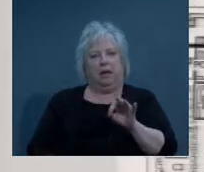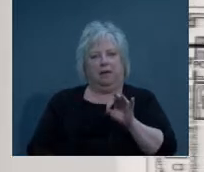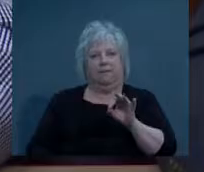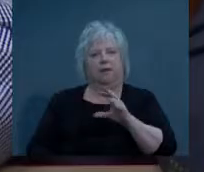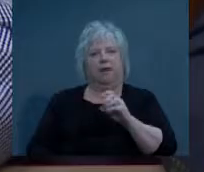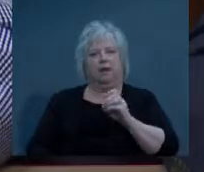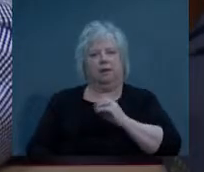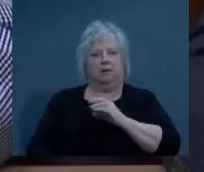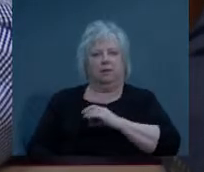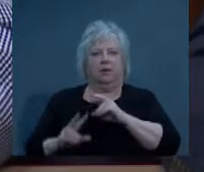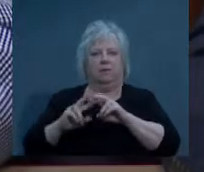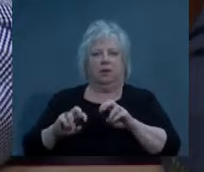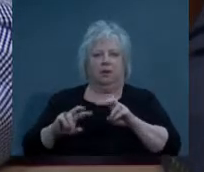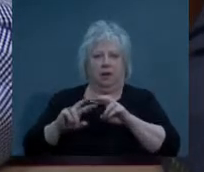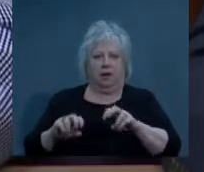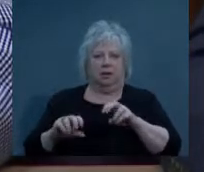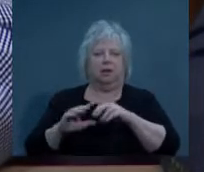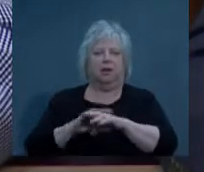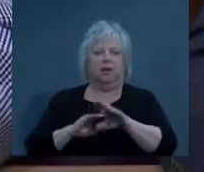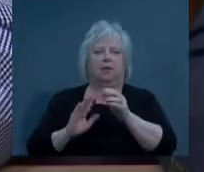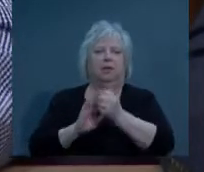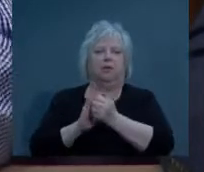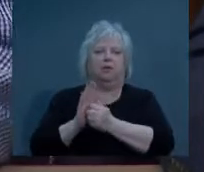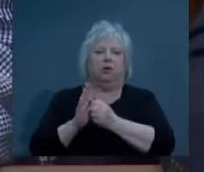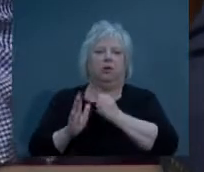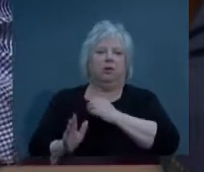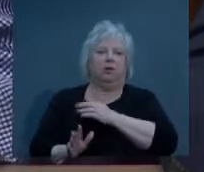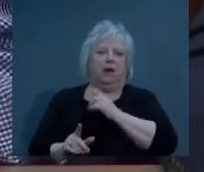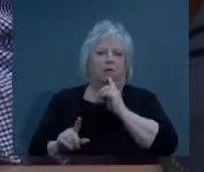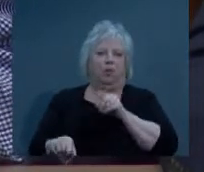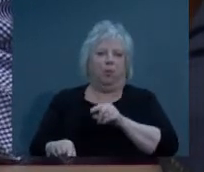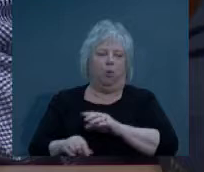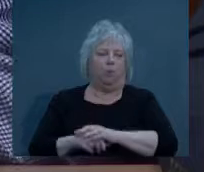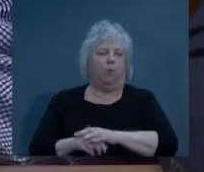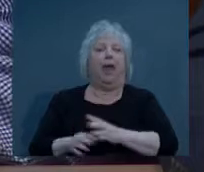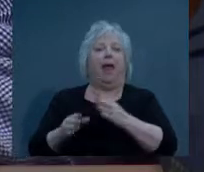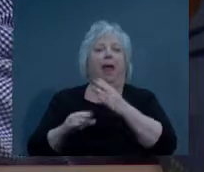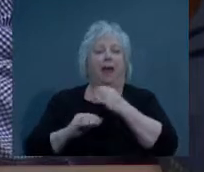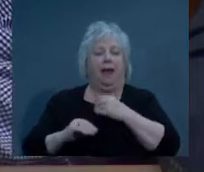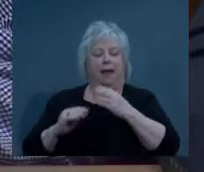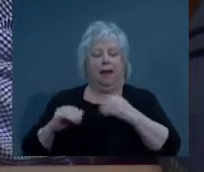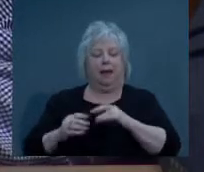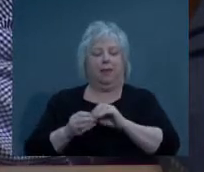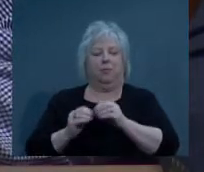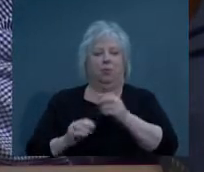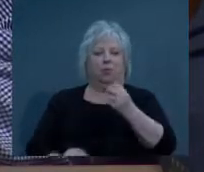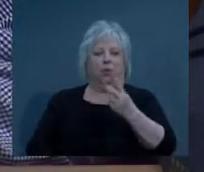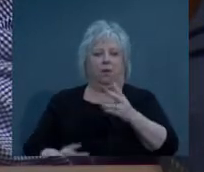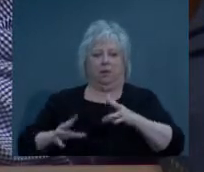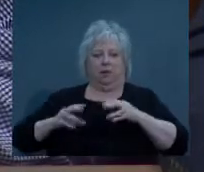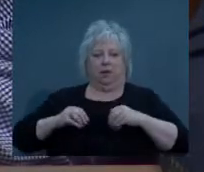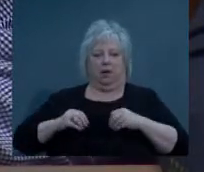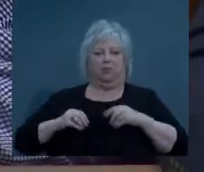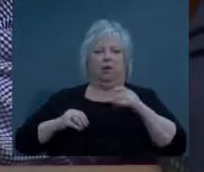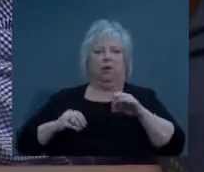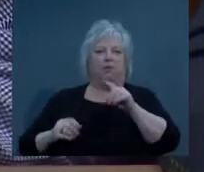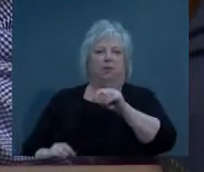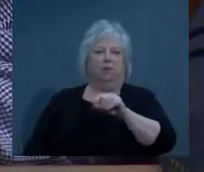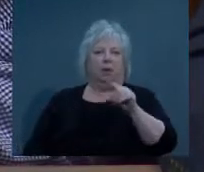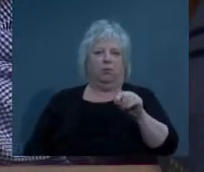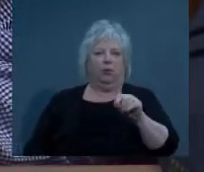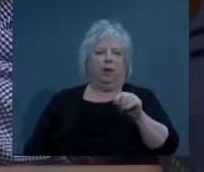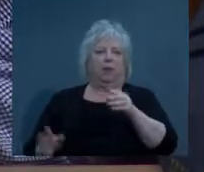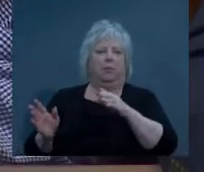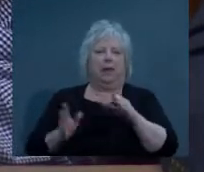F and the staff analysis in the agenda staff report. And item 12, the adoption of the